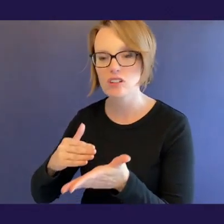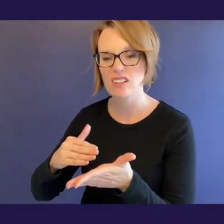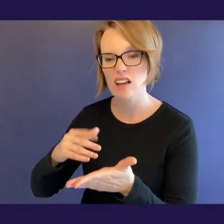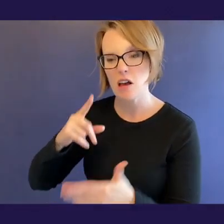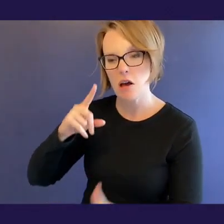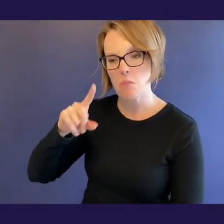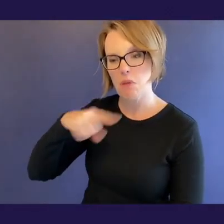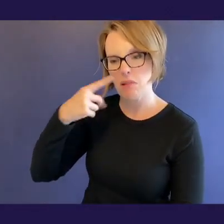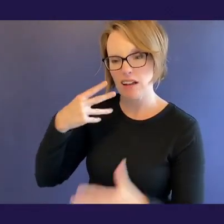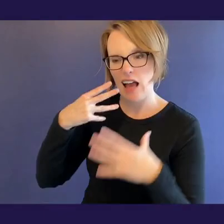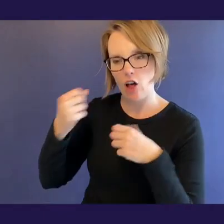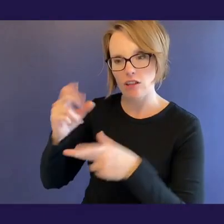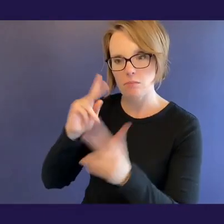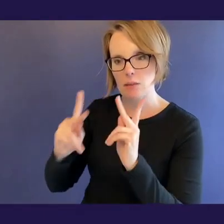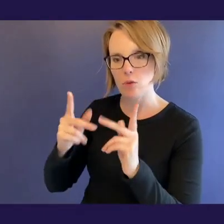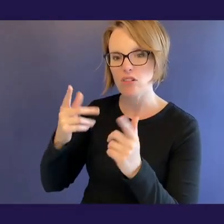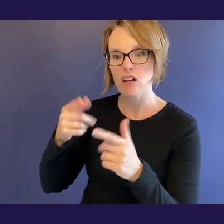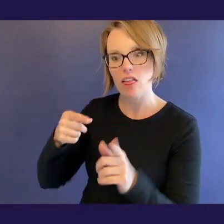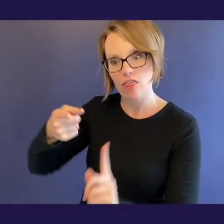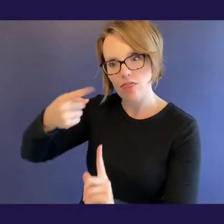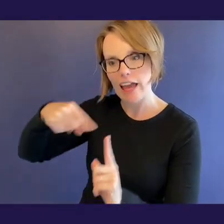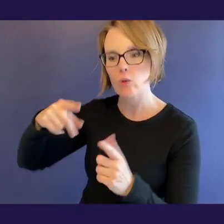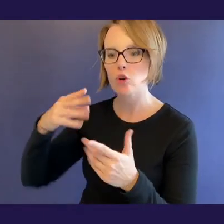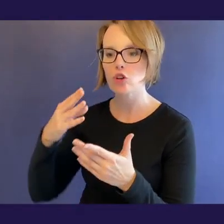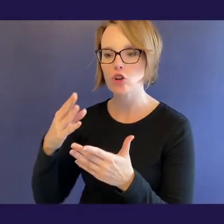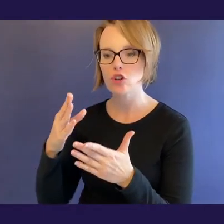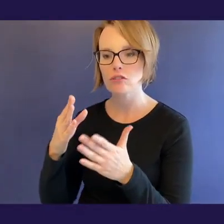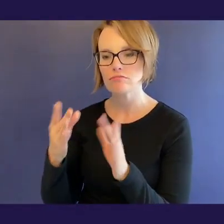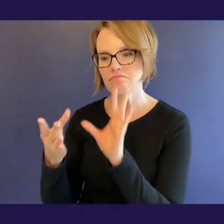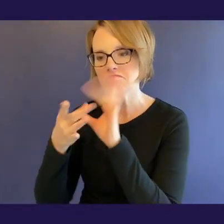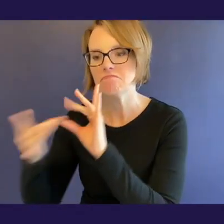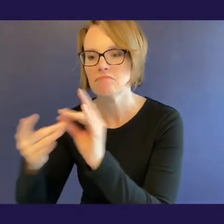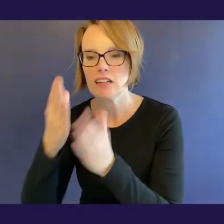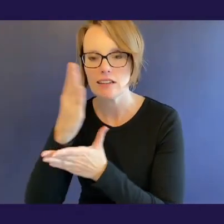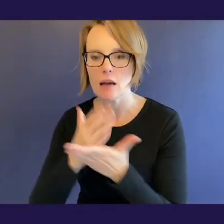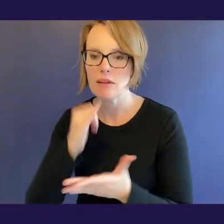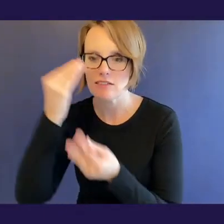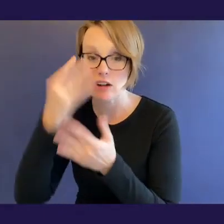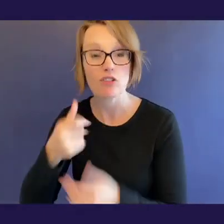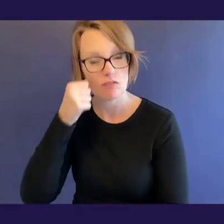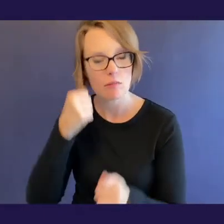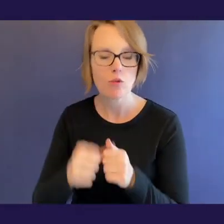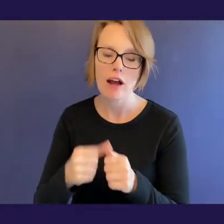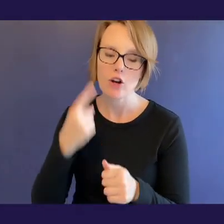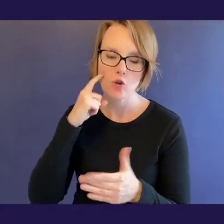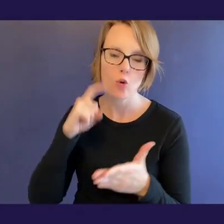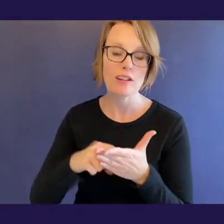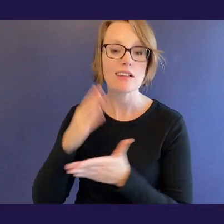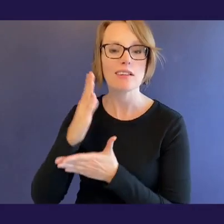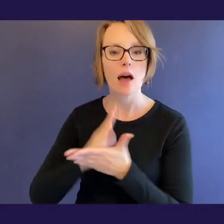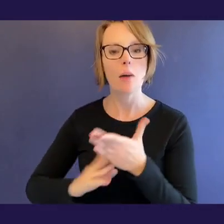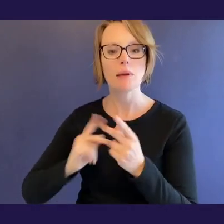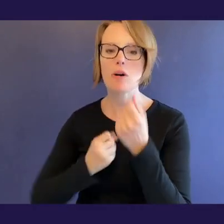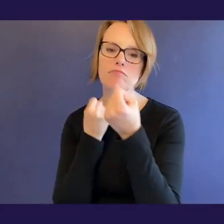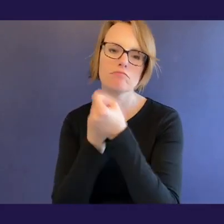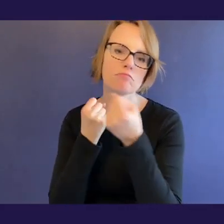It was mentioned earlier, the promotion of ivermectin by some.